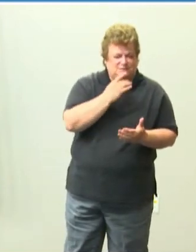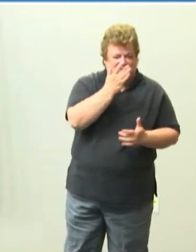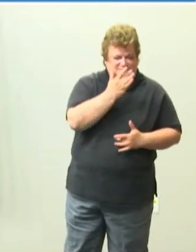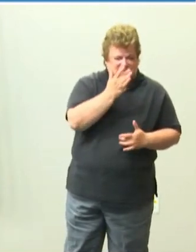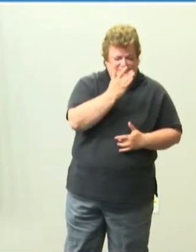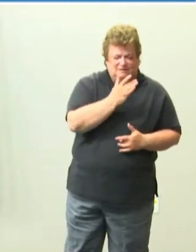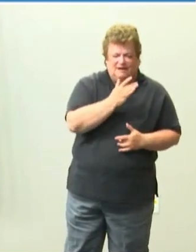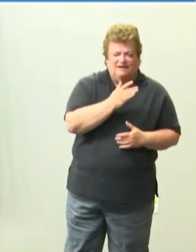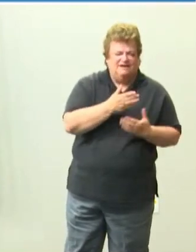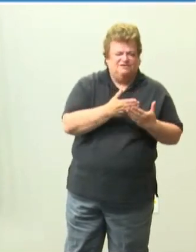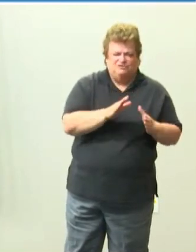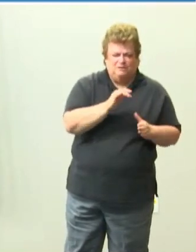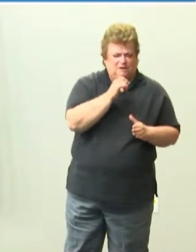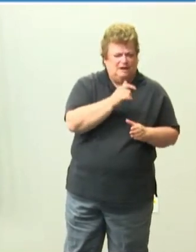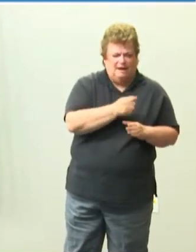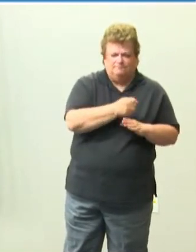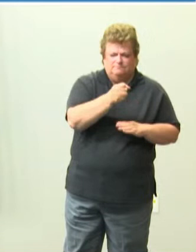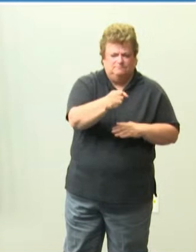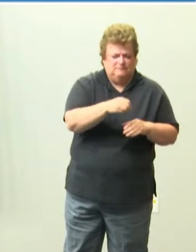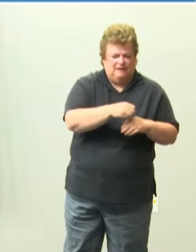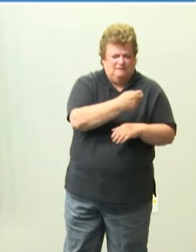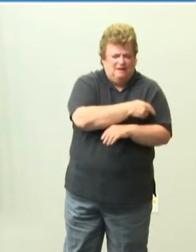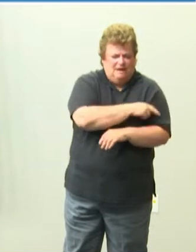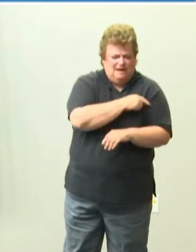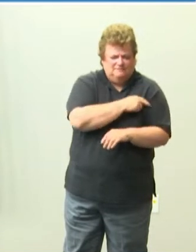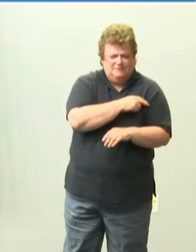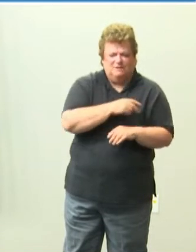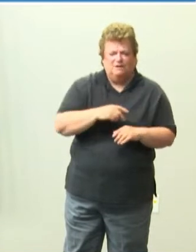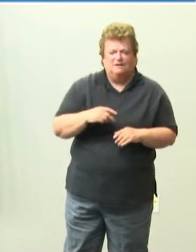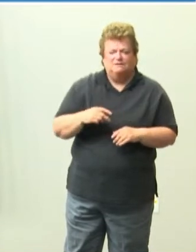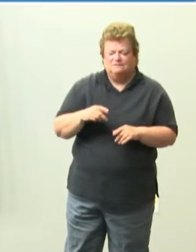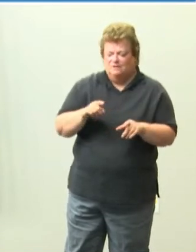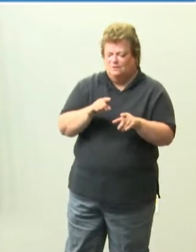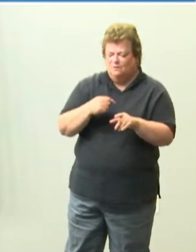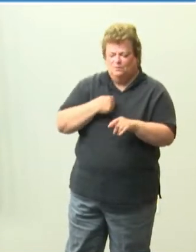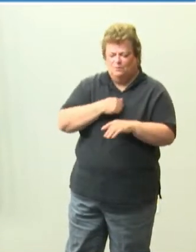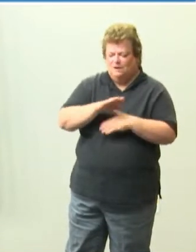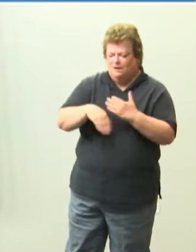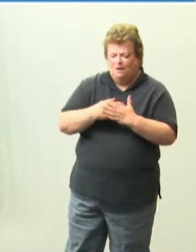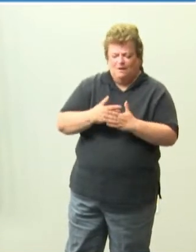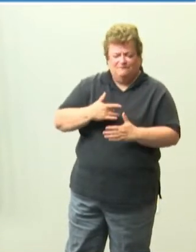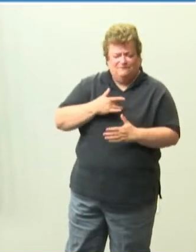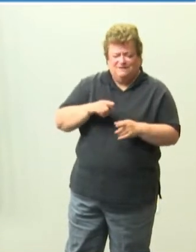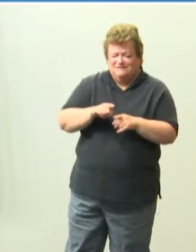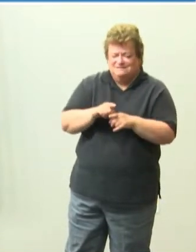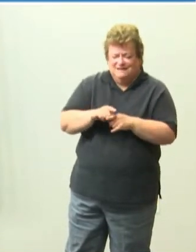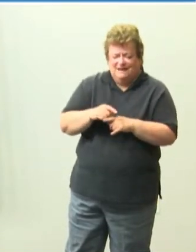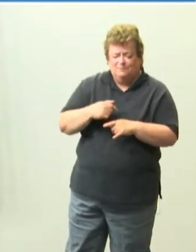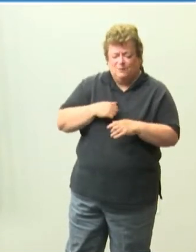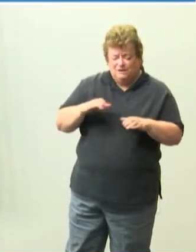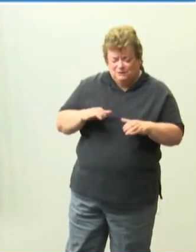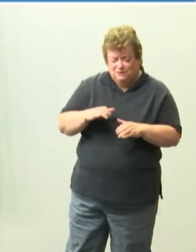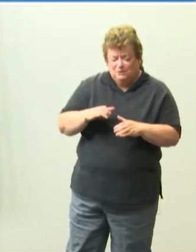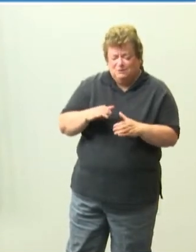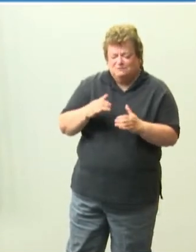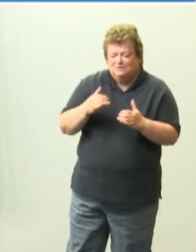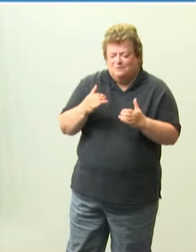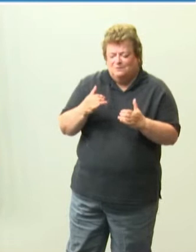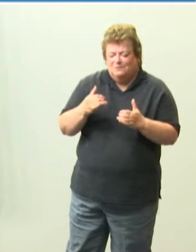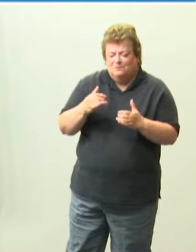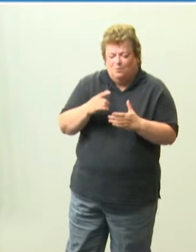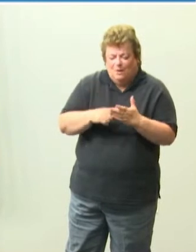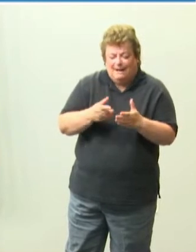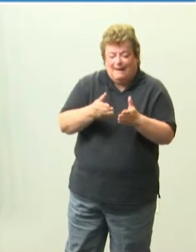aren't hospitalized. We all feel that way, that we've done everything that's been asked, but we need to take this extra step right